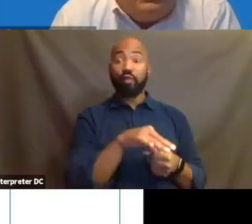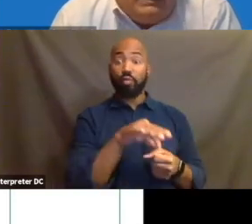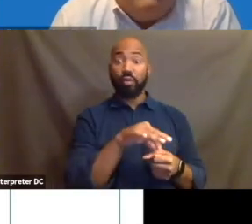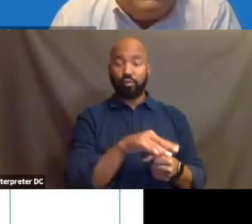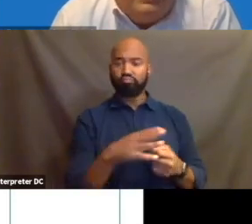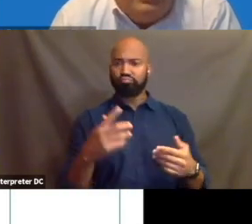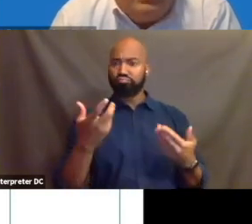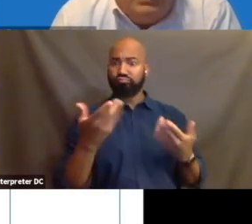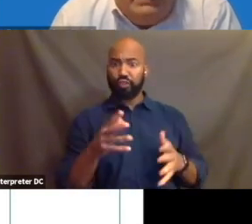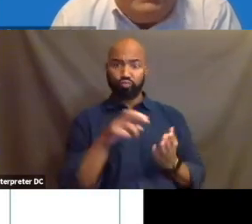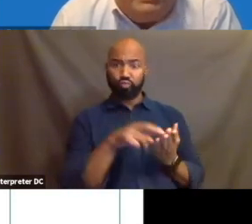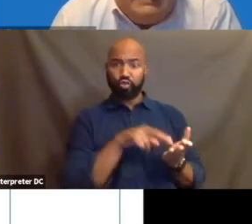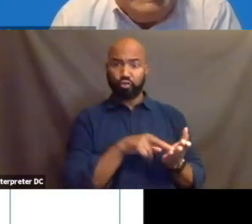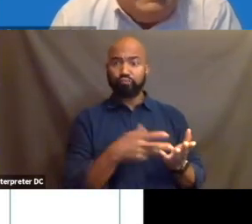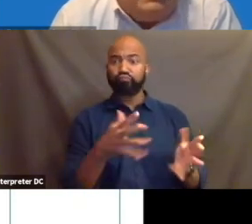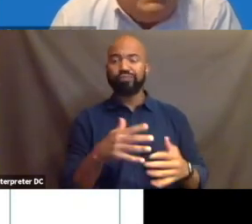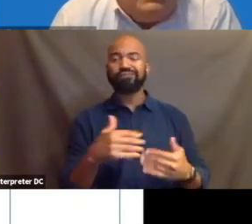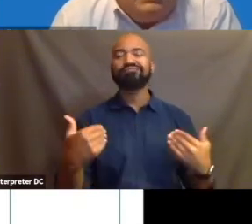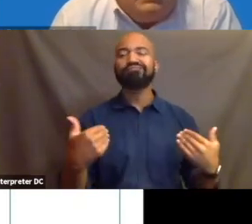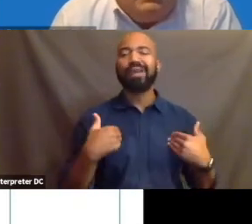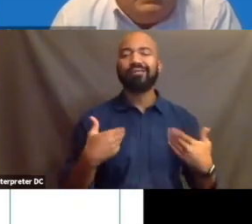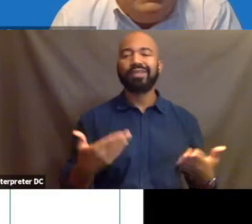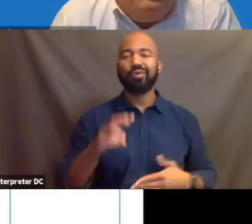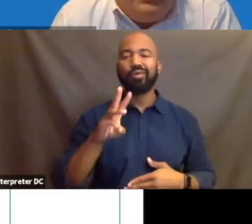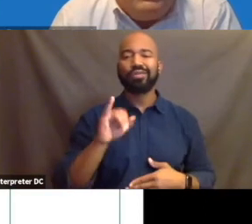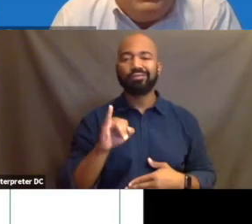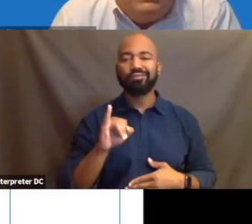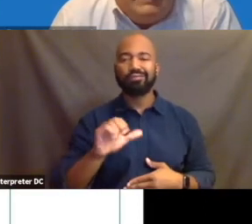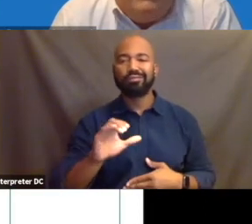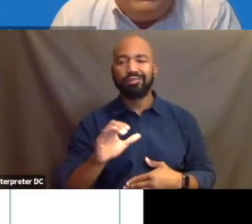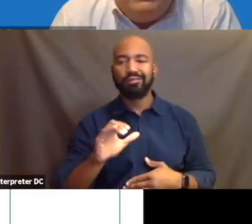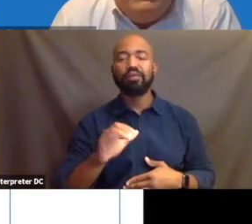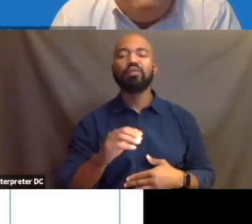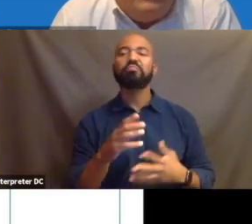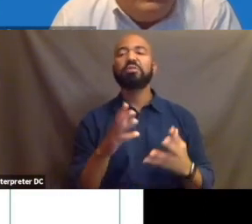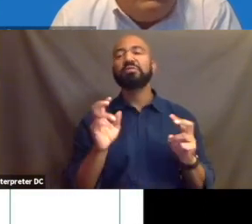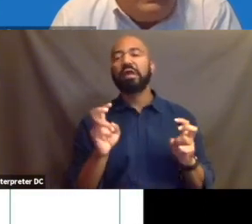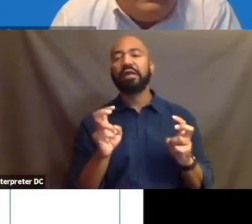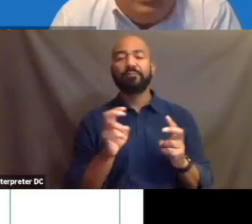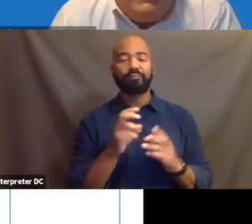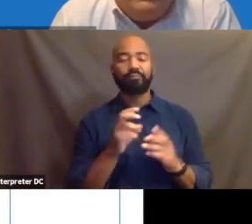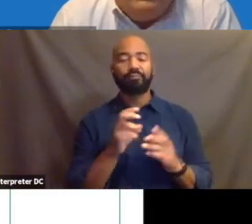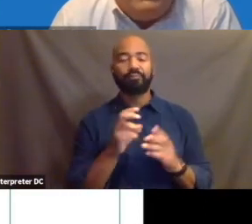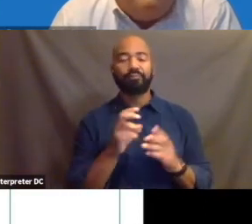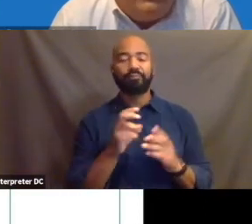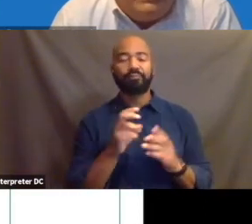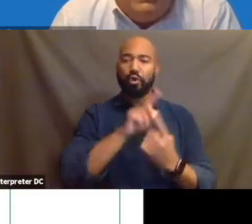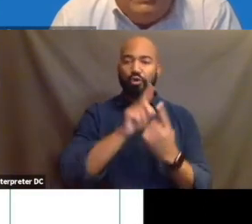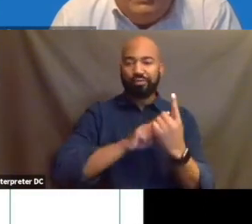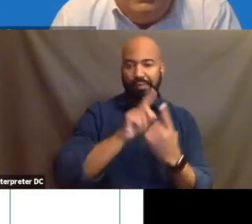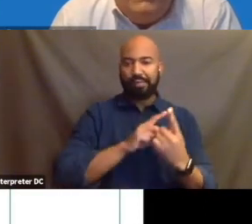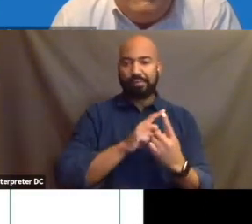I'm sure a lot of us know. It's technically in-person absentee voting, but we call it early